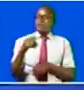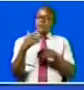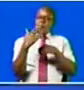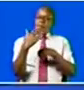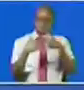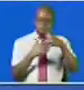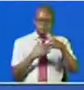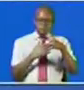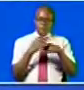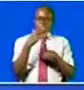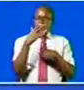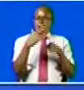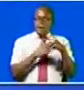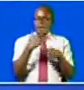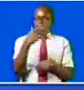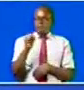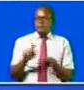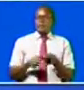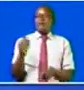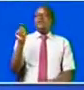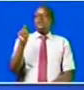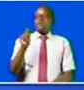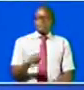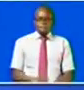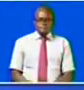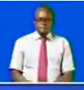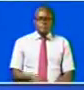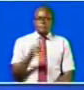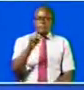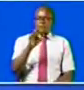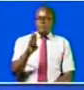KCG 945K, and a Toyota Harrier Silver in color,